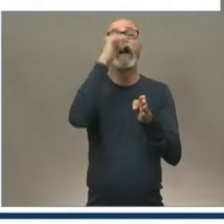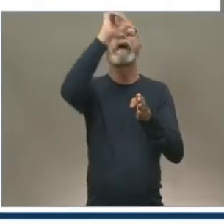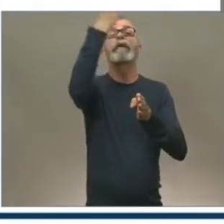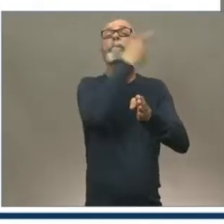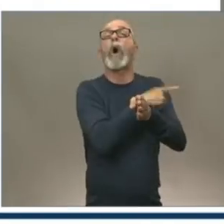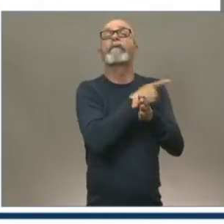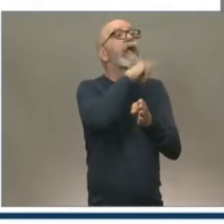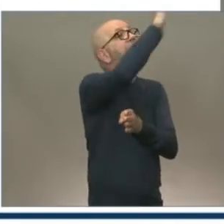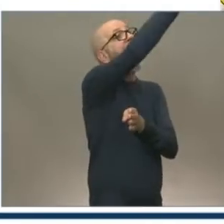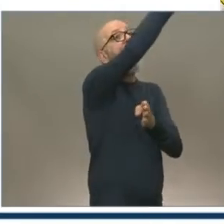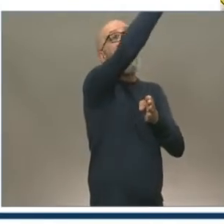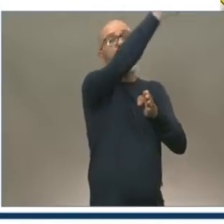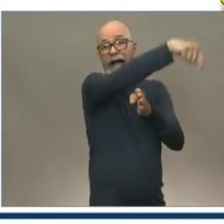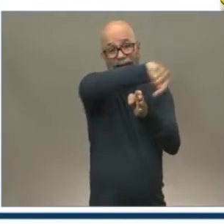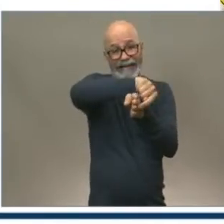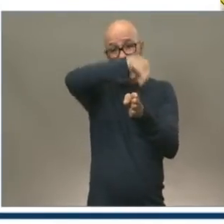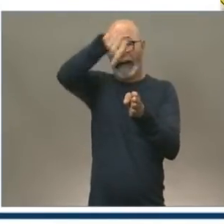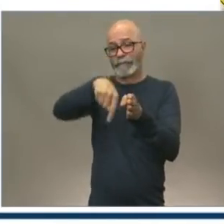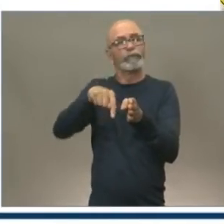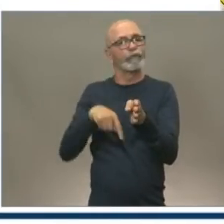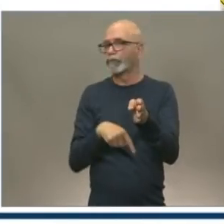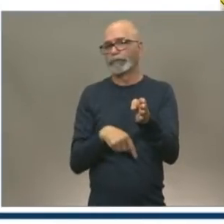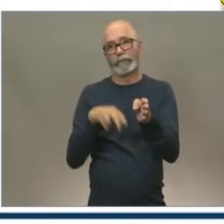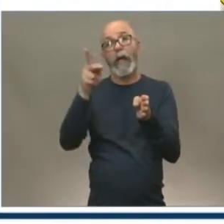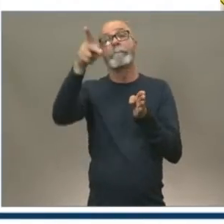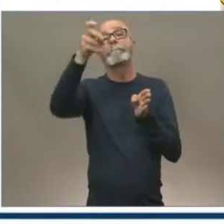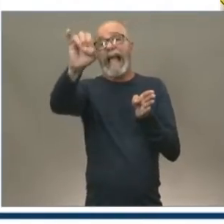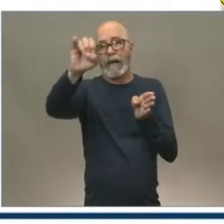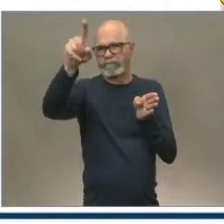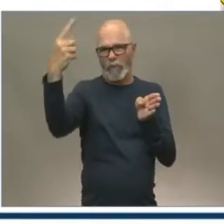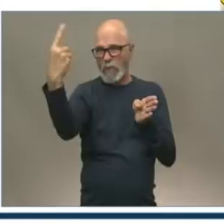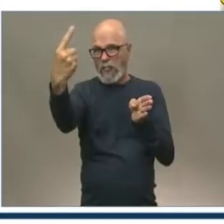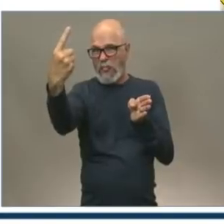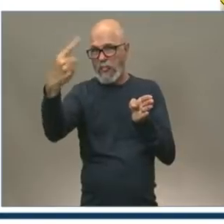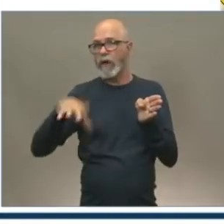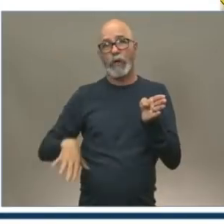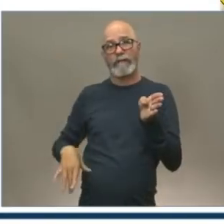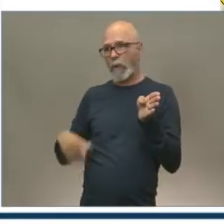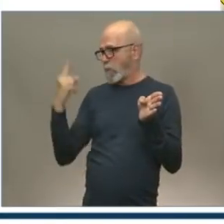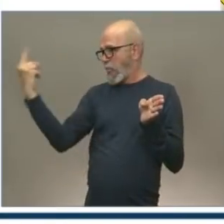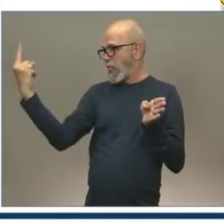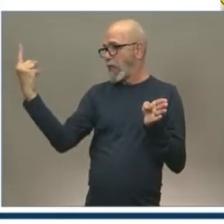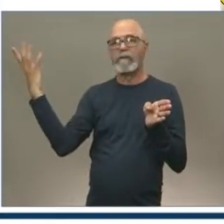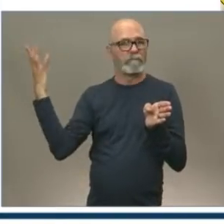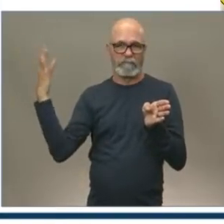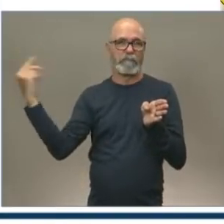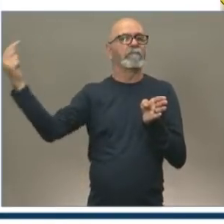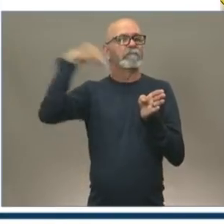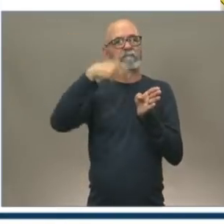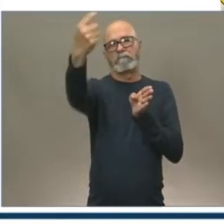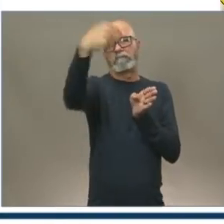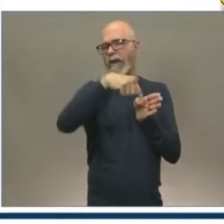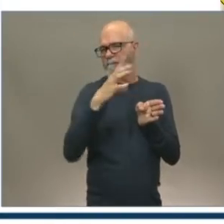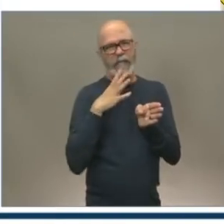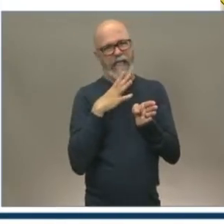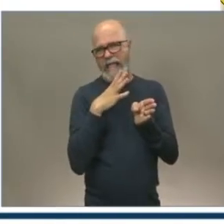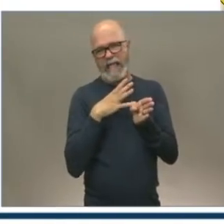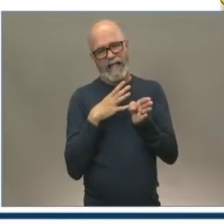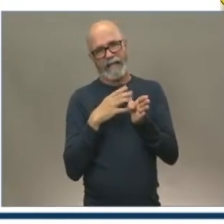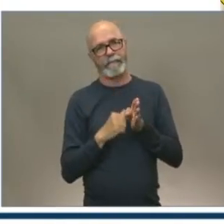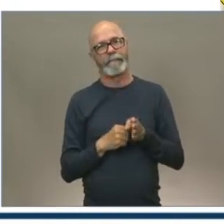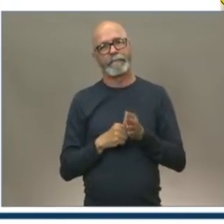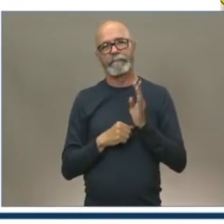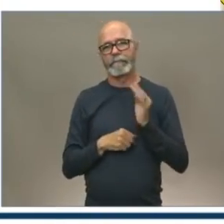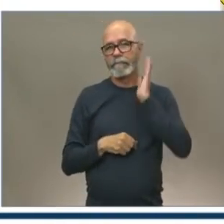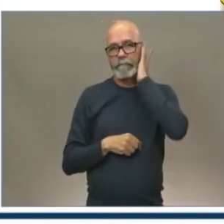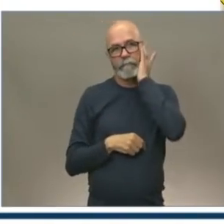Brunswick. Go ahead with your follow-up, Victoria. Okay, great. And I guess I wanted to hear a bit more about this